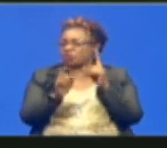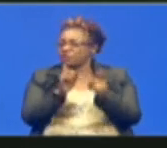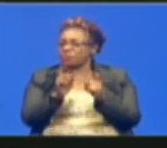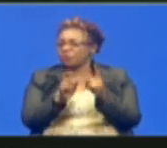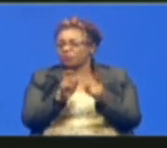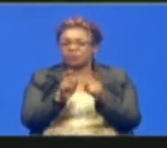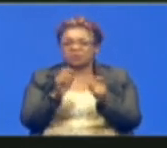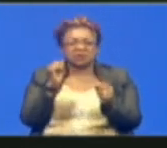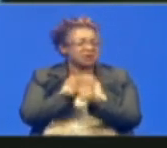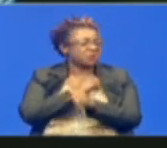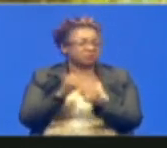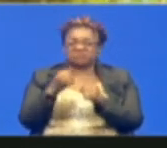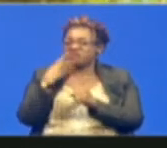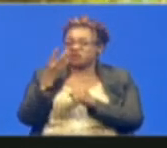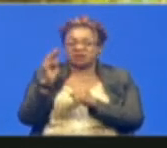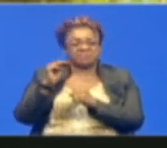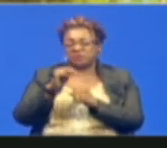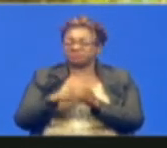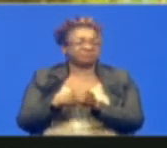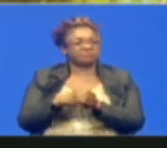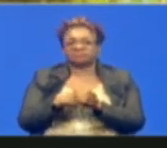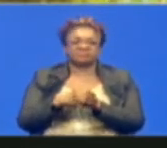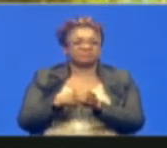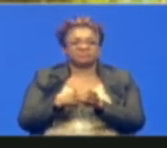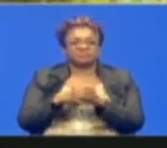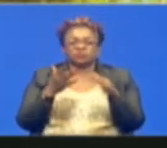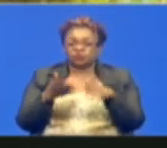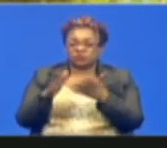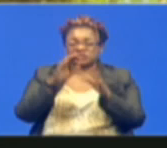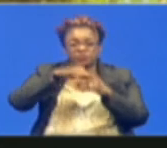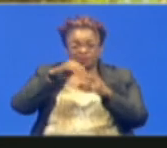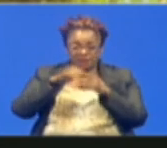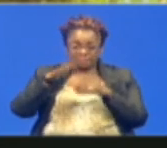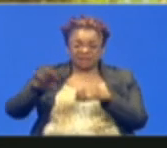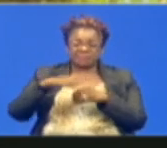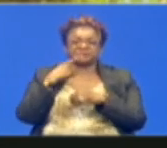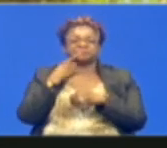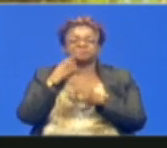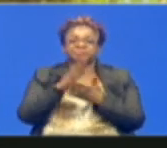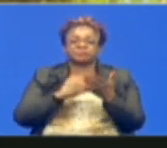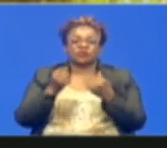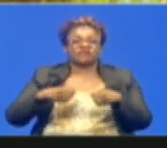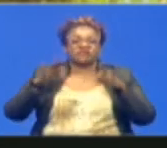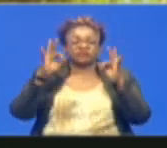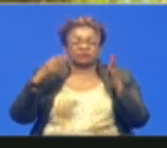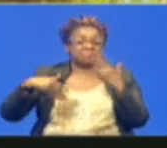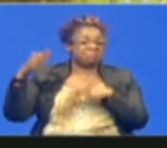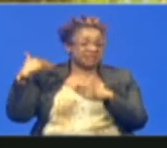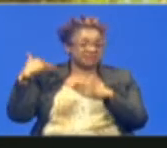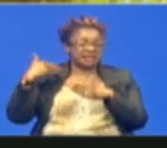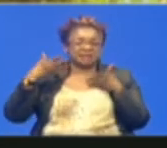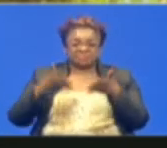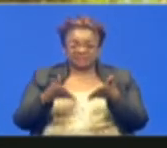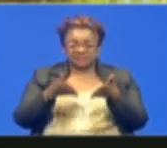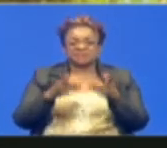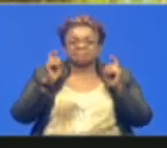questionable. It cannot be 400 million. Sources within Parliament indicate that some officials past and present at the country's investigative body